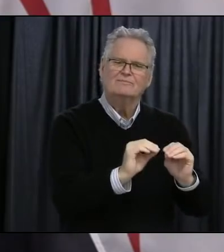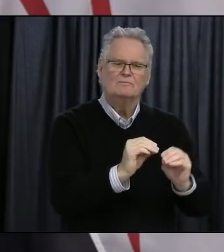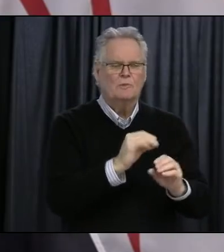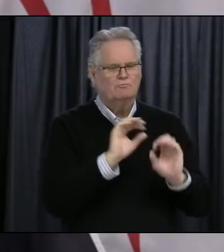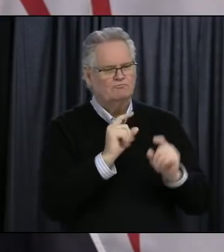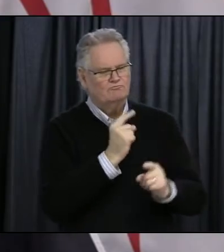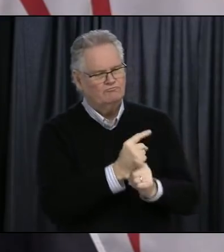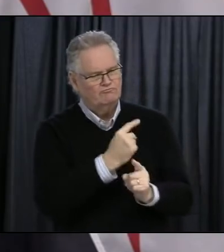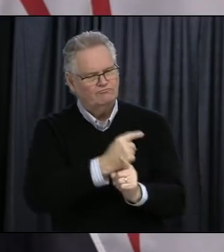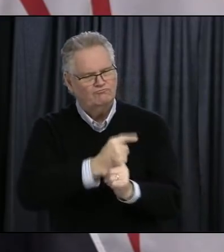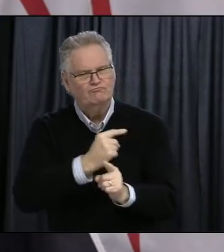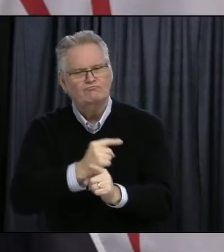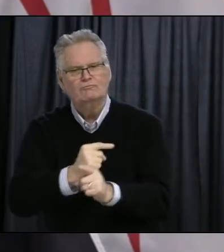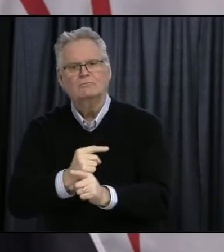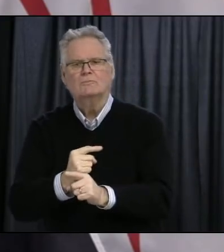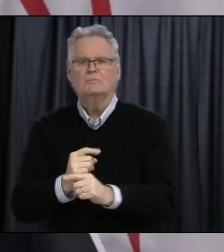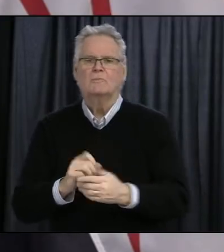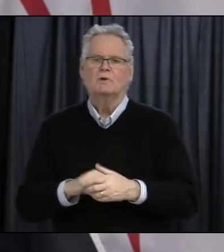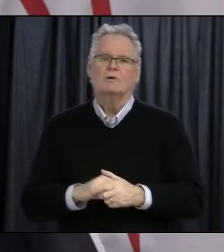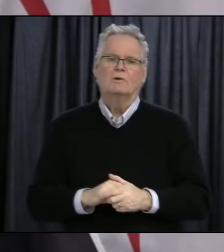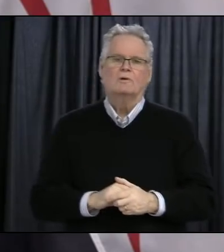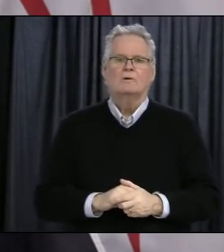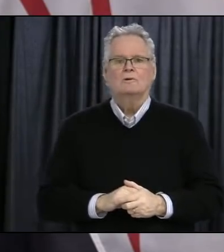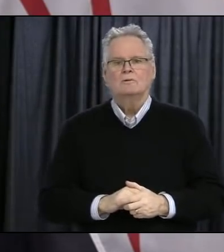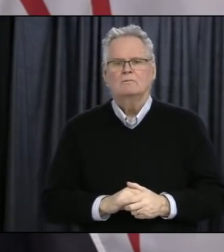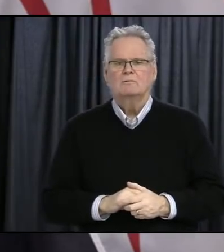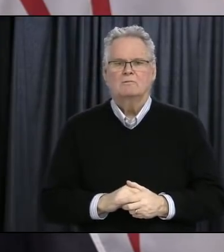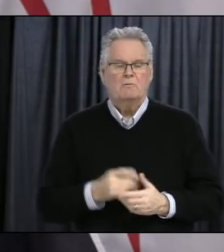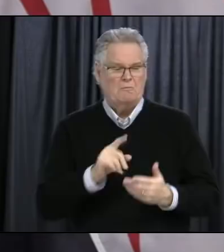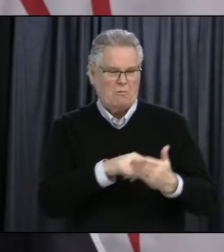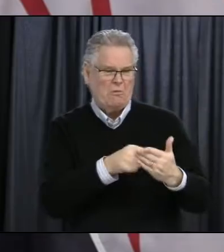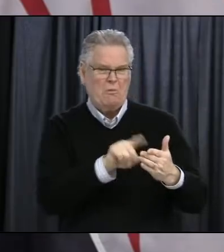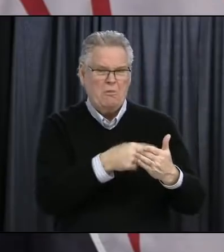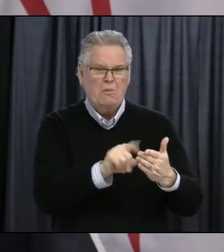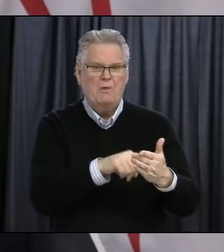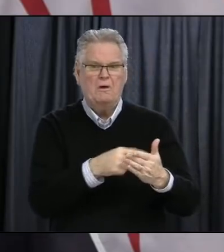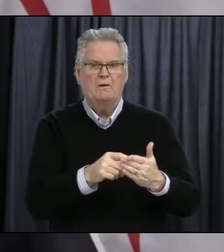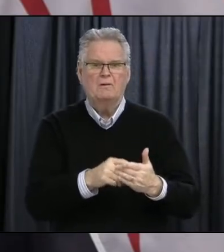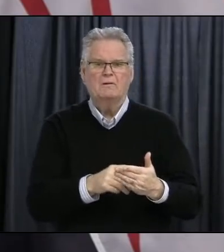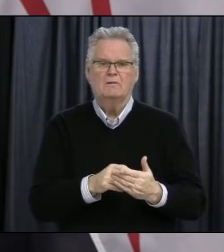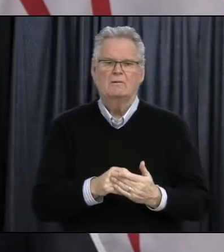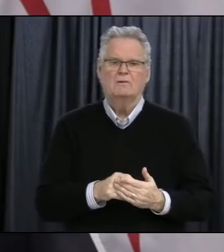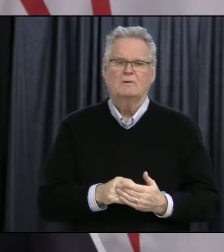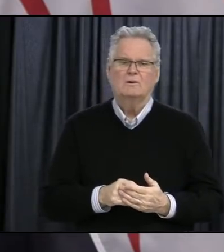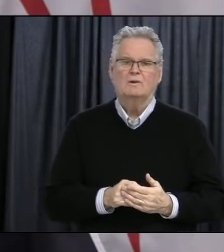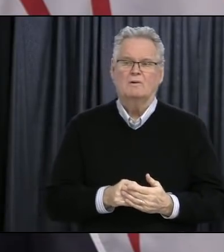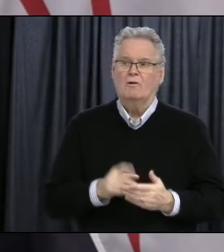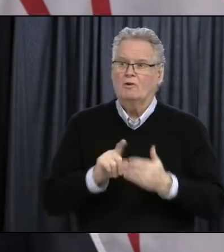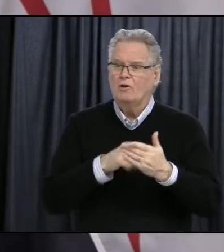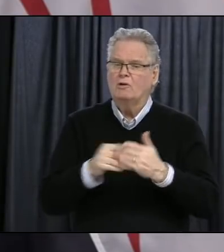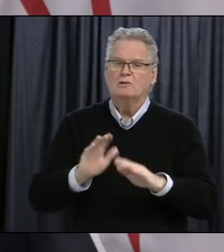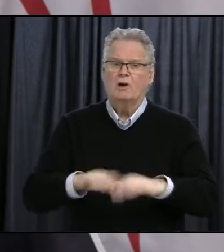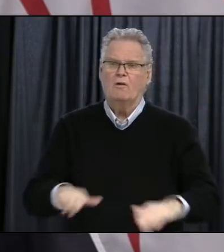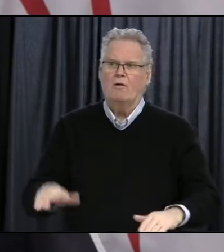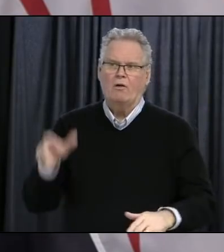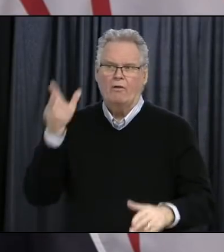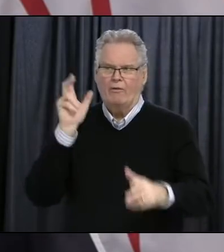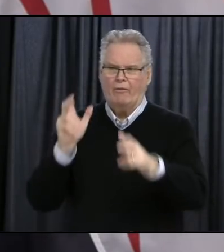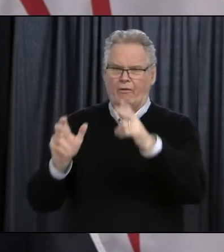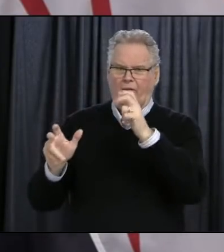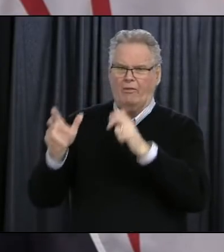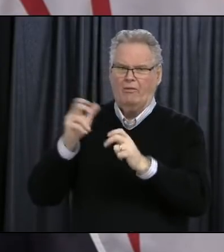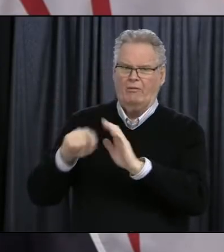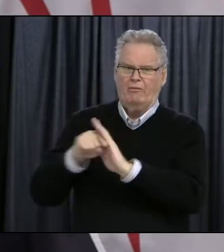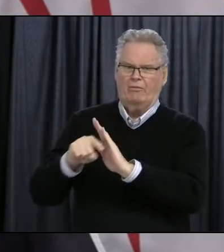everywhere. Your children see when you are afraid and may carry your worries and anxieties as well. So instill empathy.